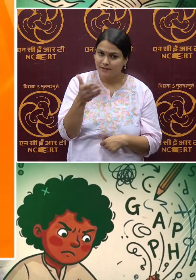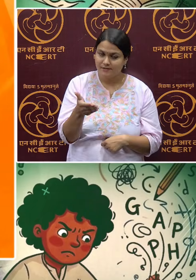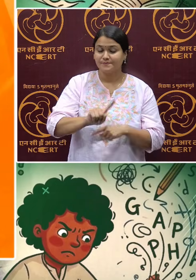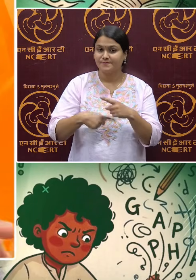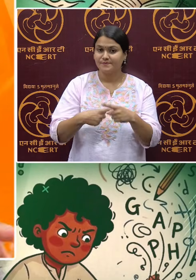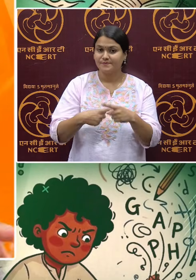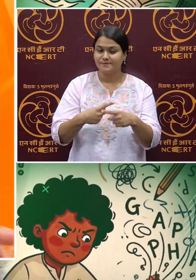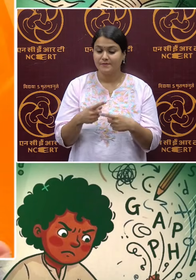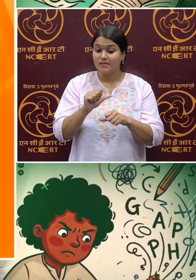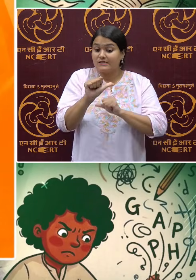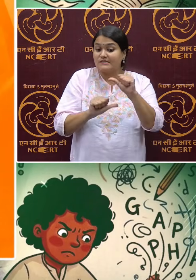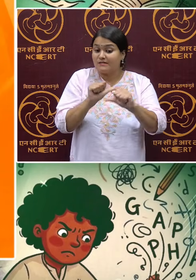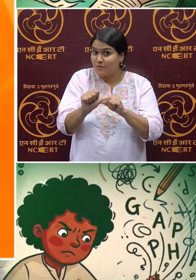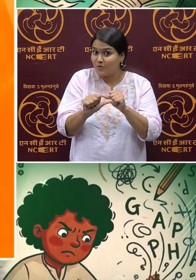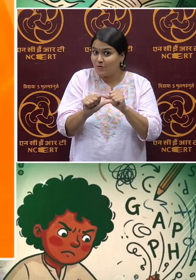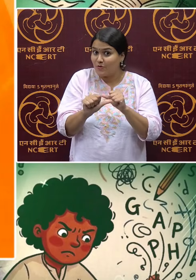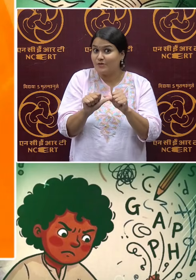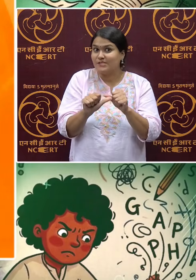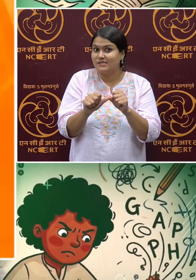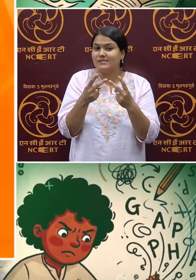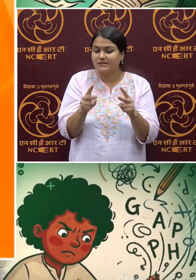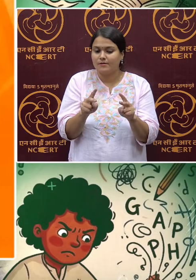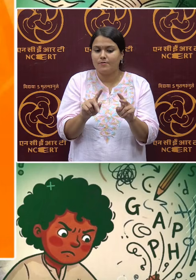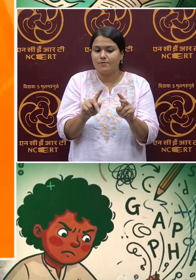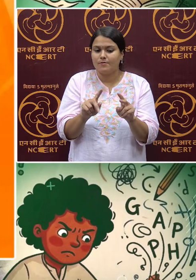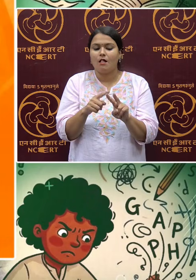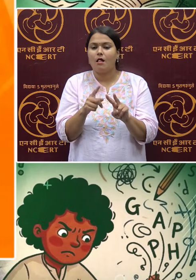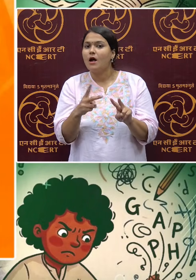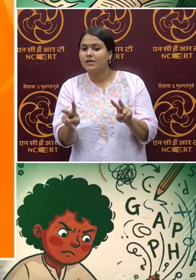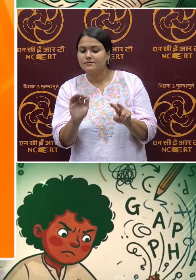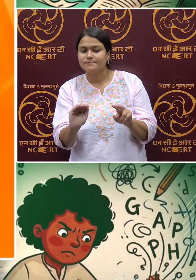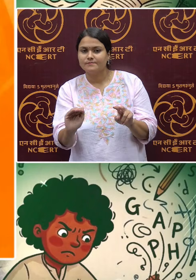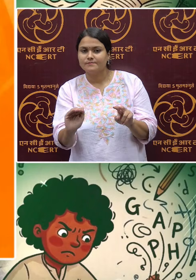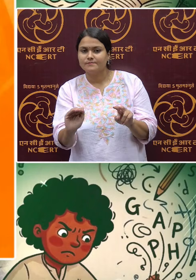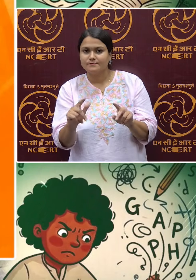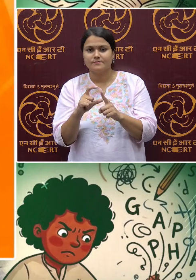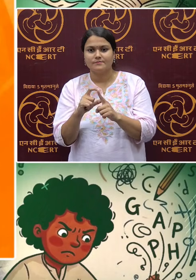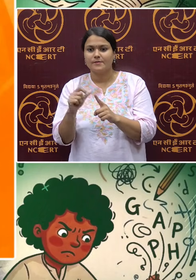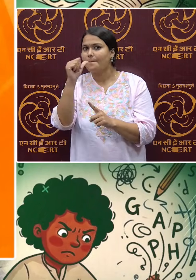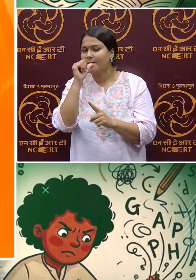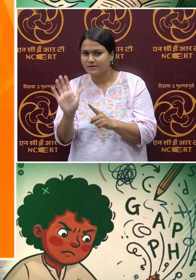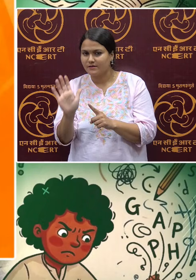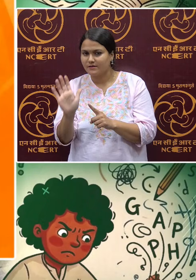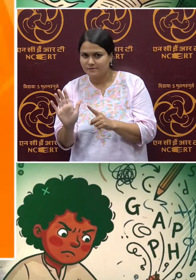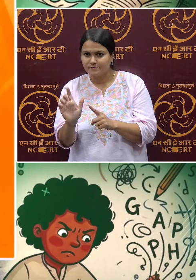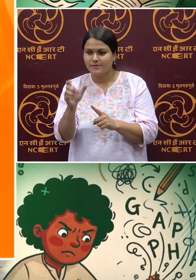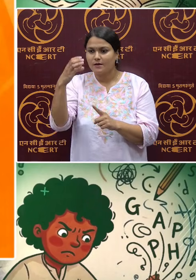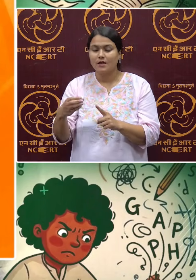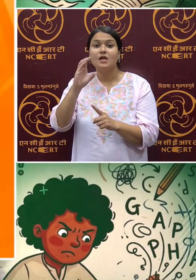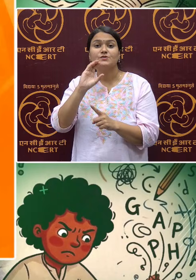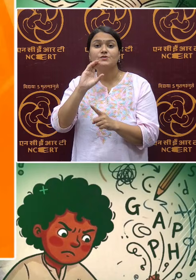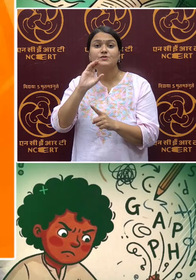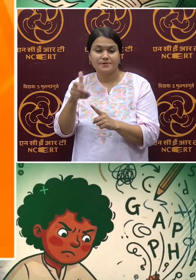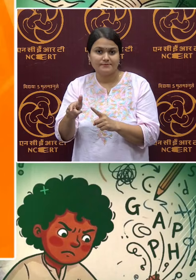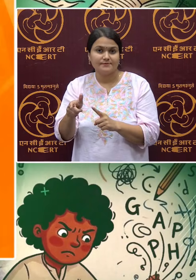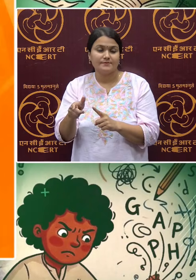you see, it is a processing difficult. But the other child, who's only a pure dyslexic, will say water, Yeah. a glass water,